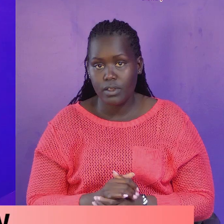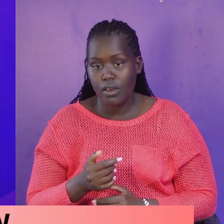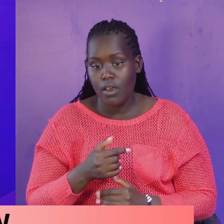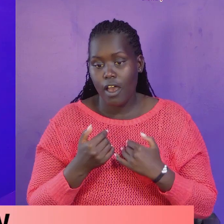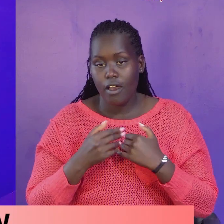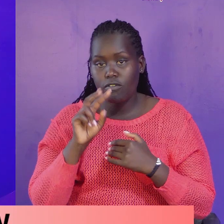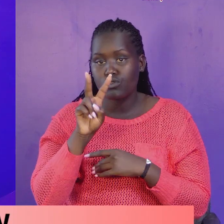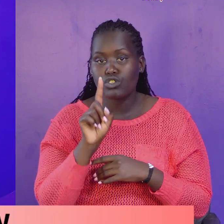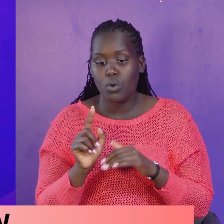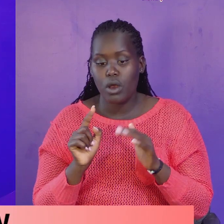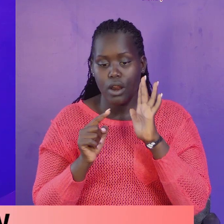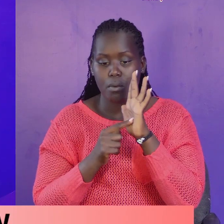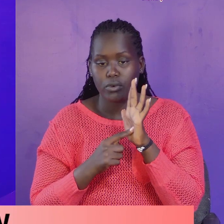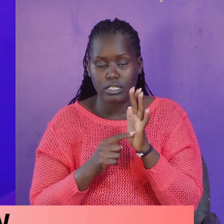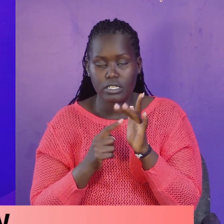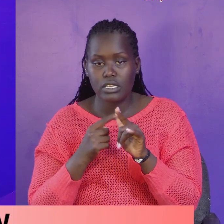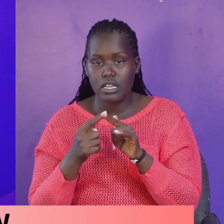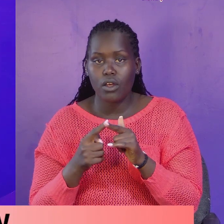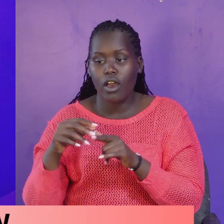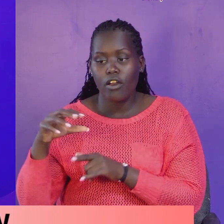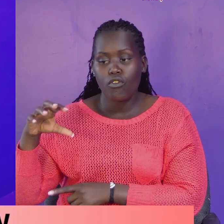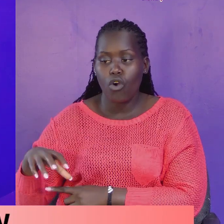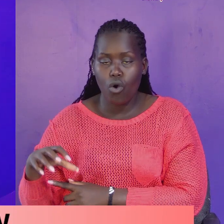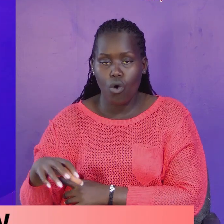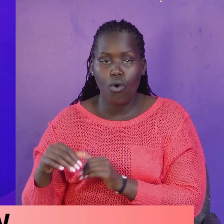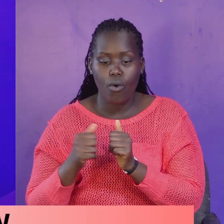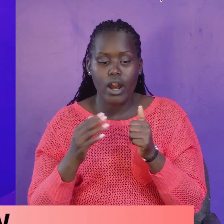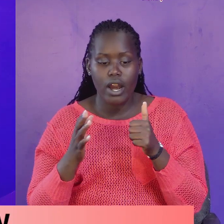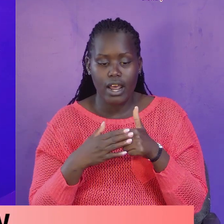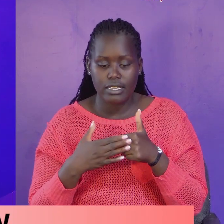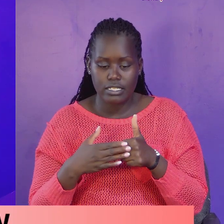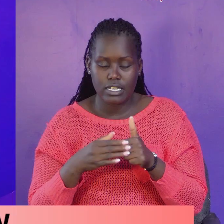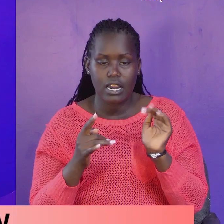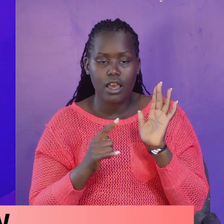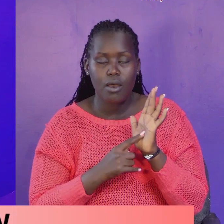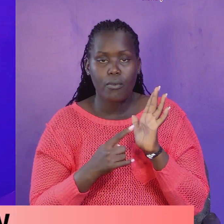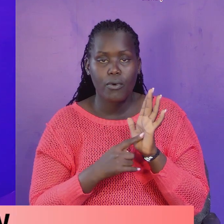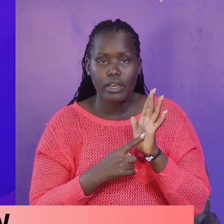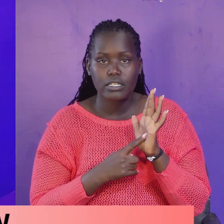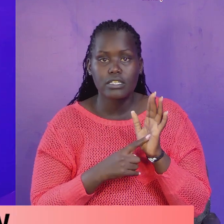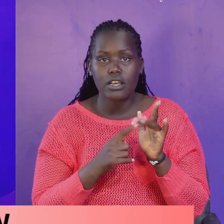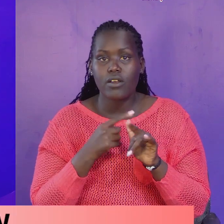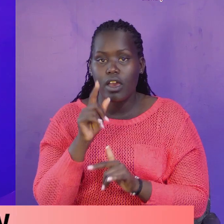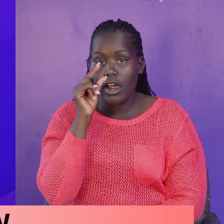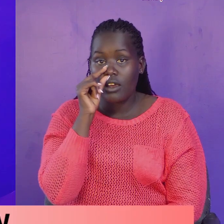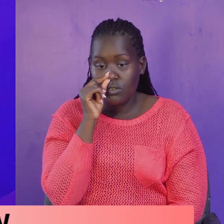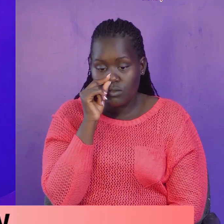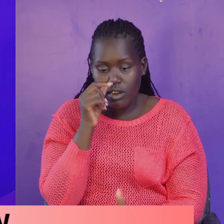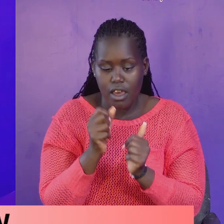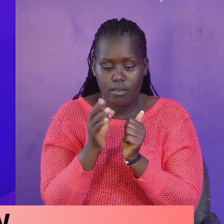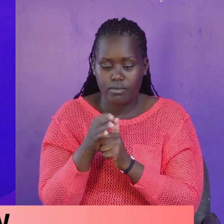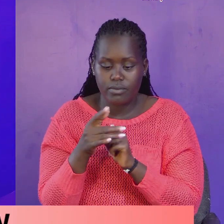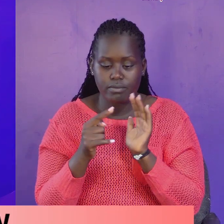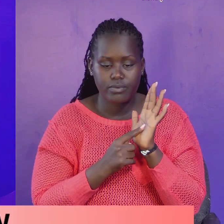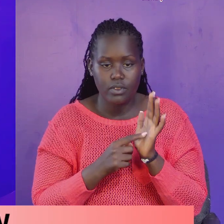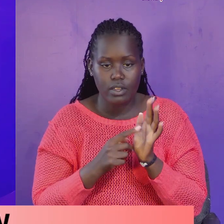points. And then DR Congo have 19 points. And then Sudan have 13 points. So you